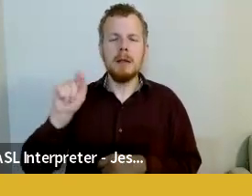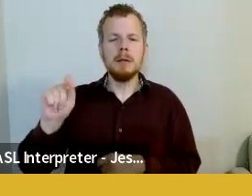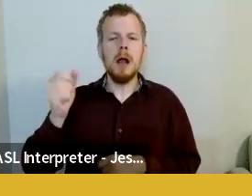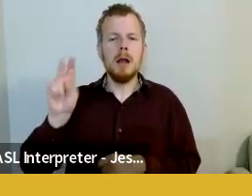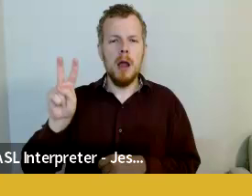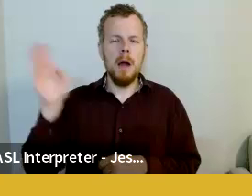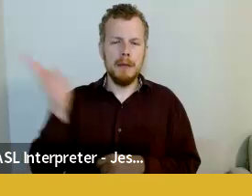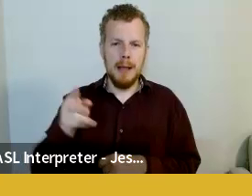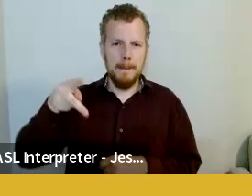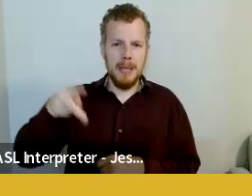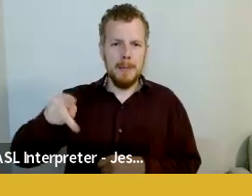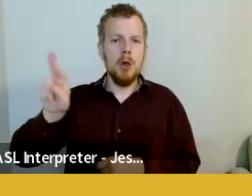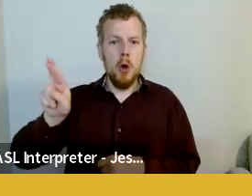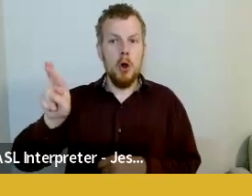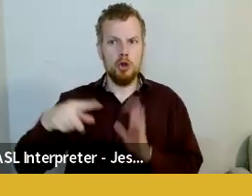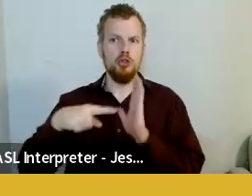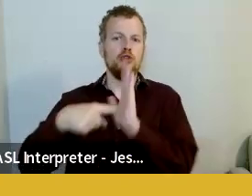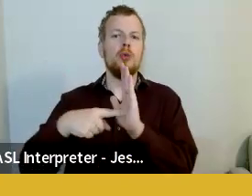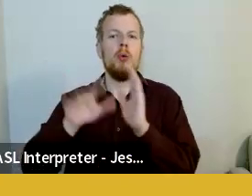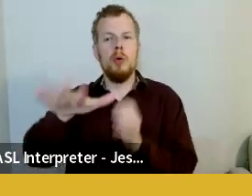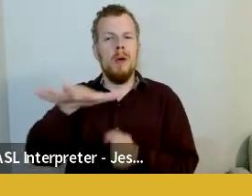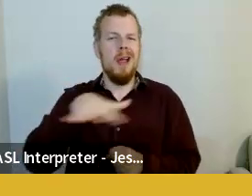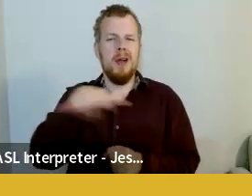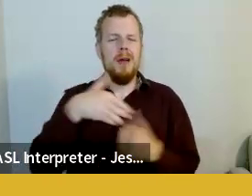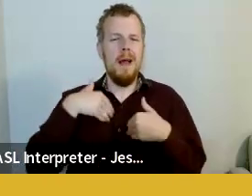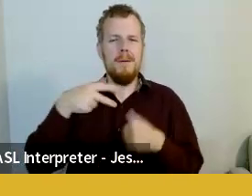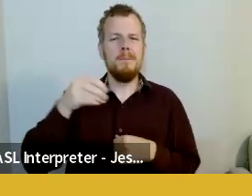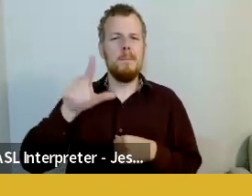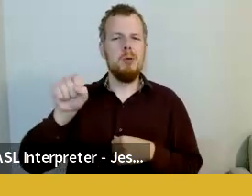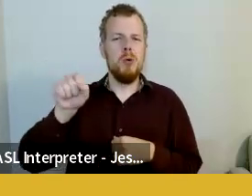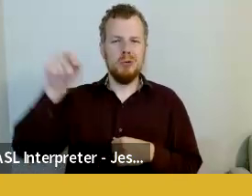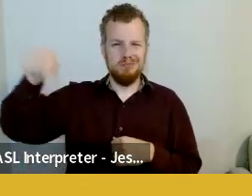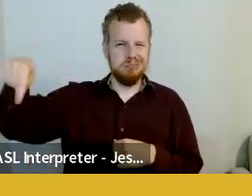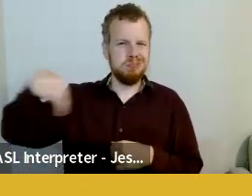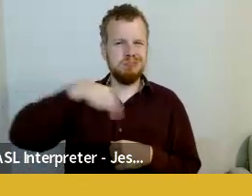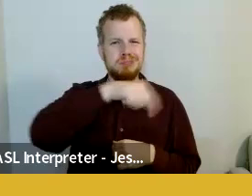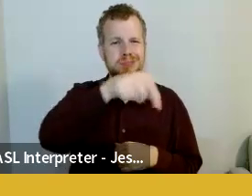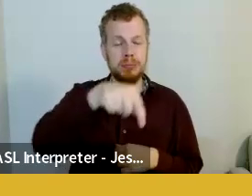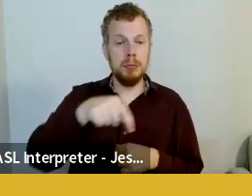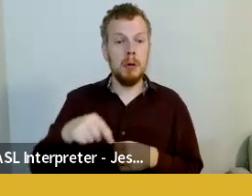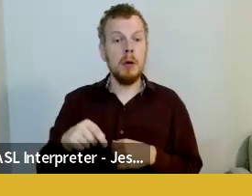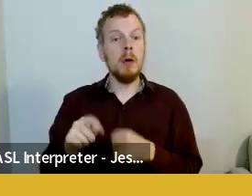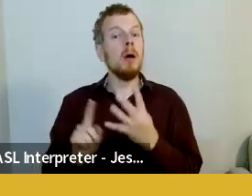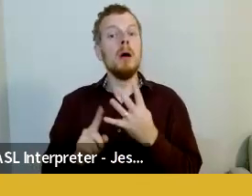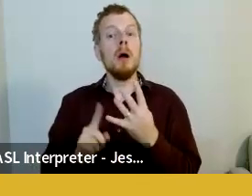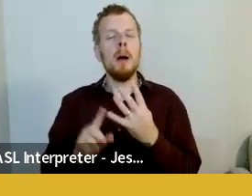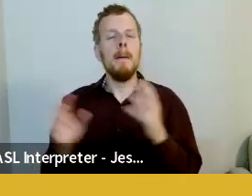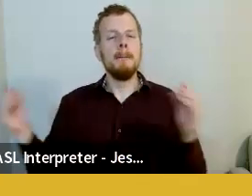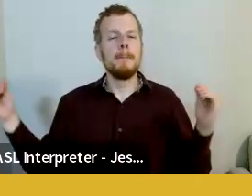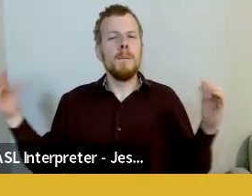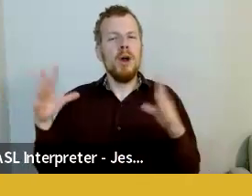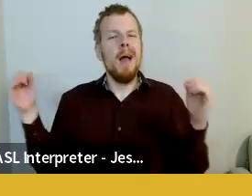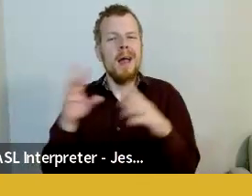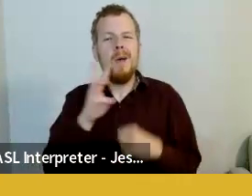phila.gov/PPR to find out what local pools are in your area. And then last but not least, spray grounds. So within